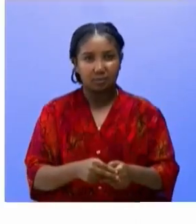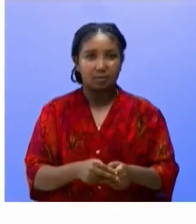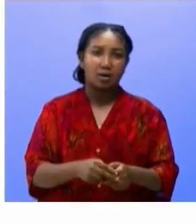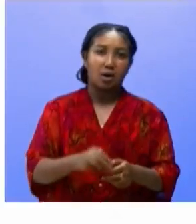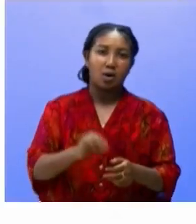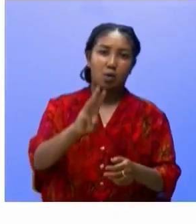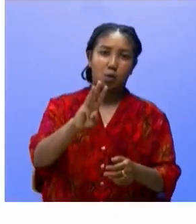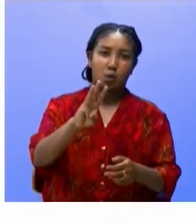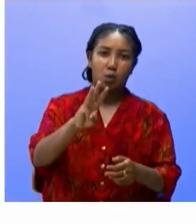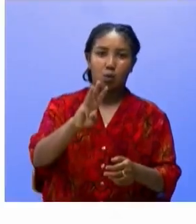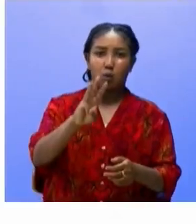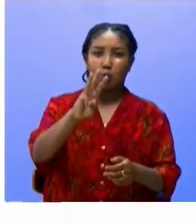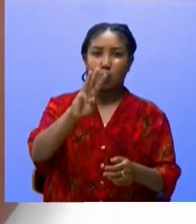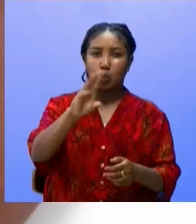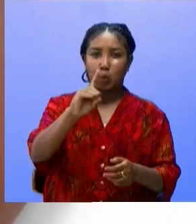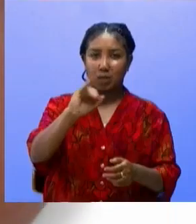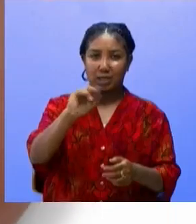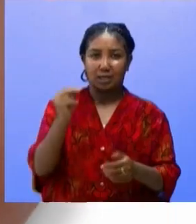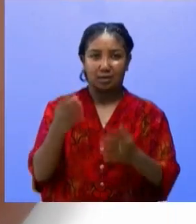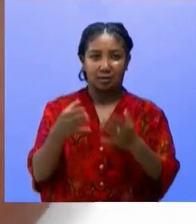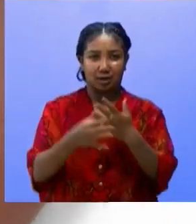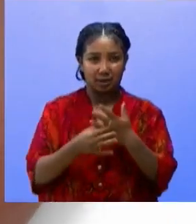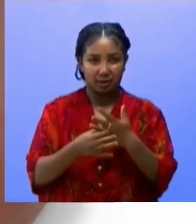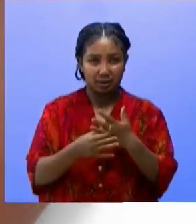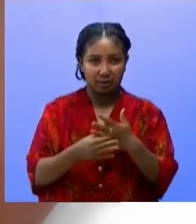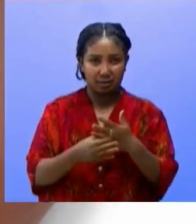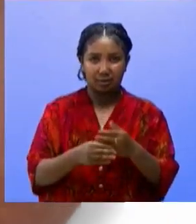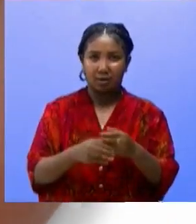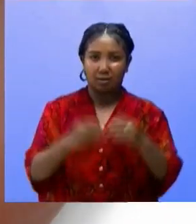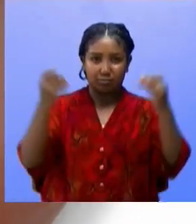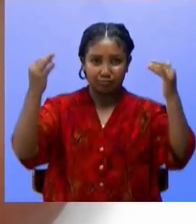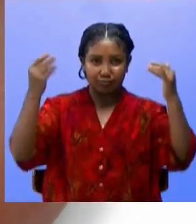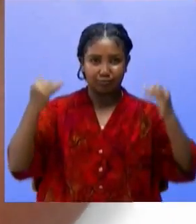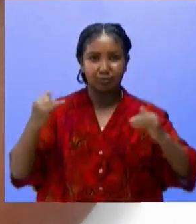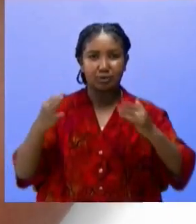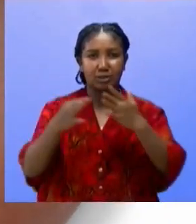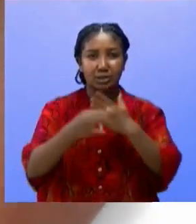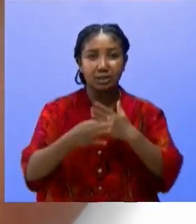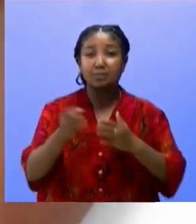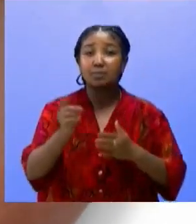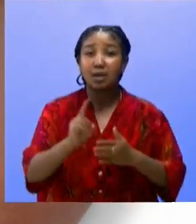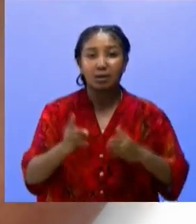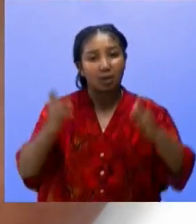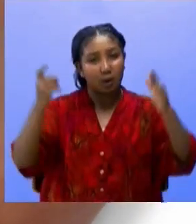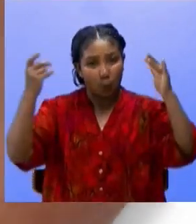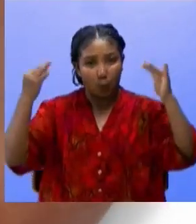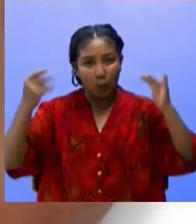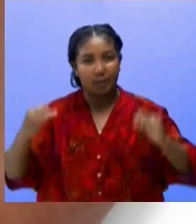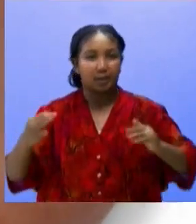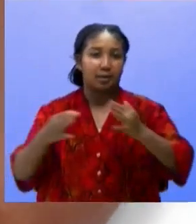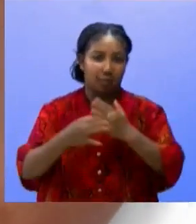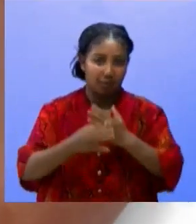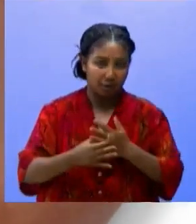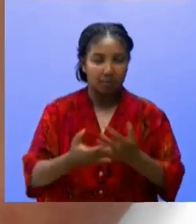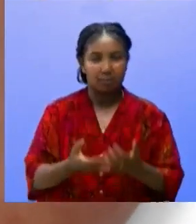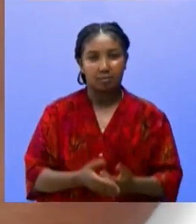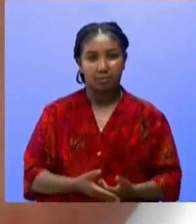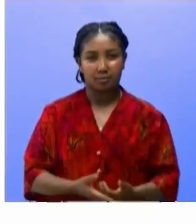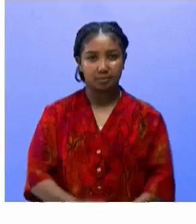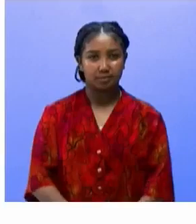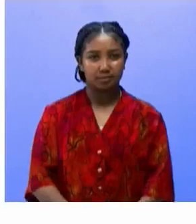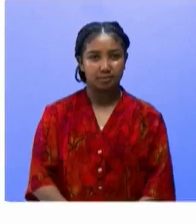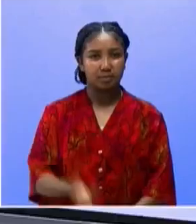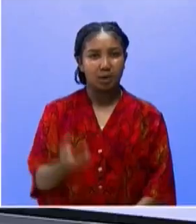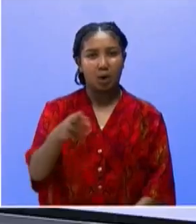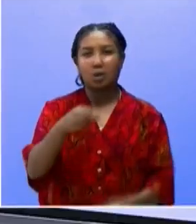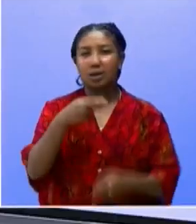ring. Yeah? Wedding ring. What kind of ring? A wedding ring. Yes?